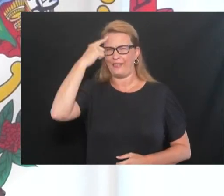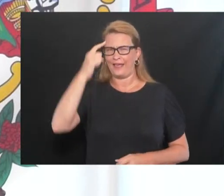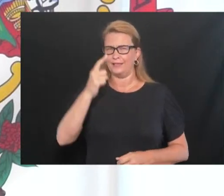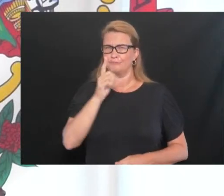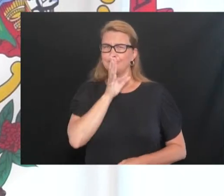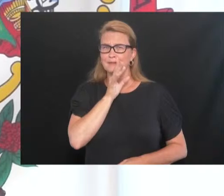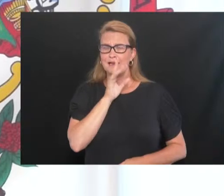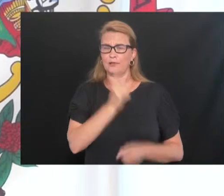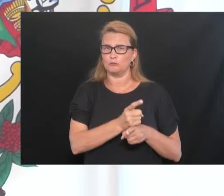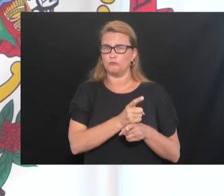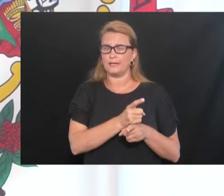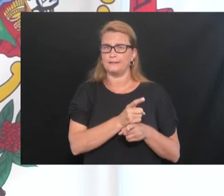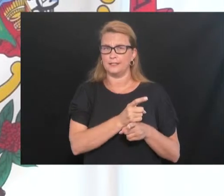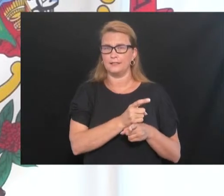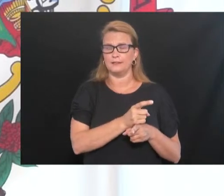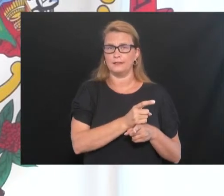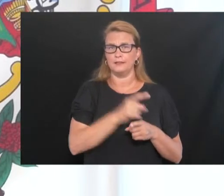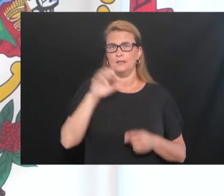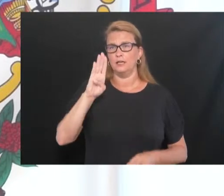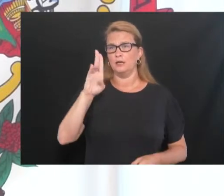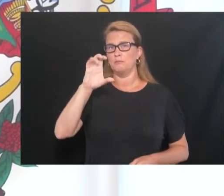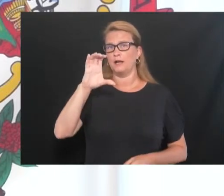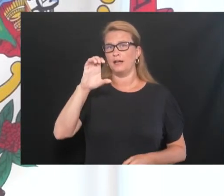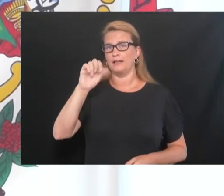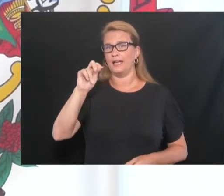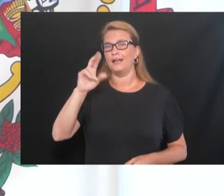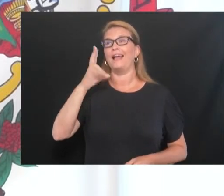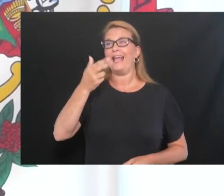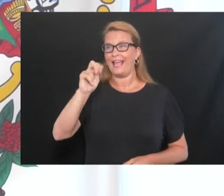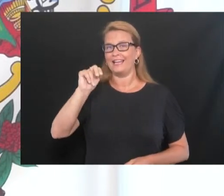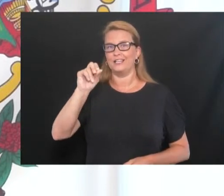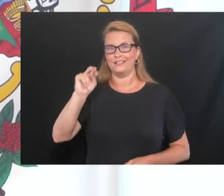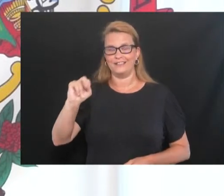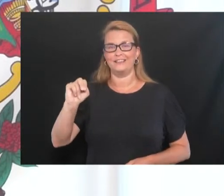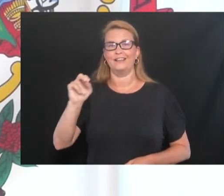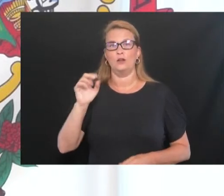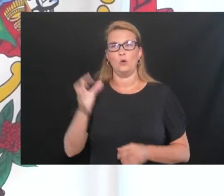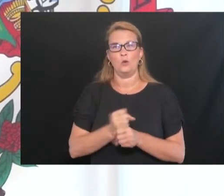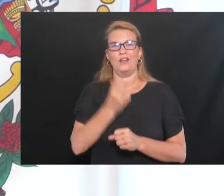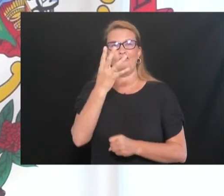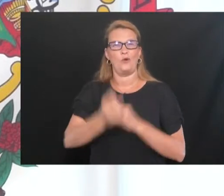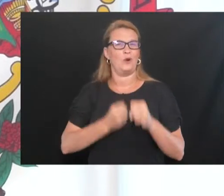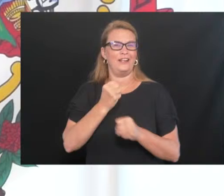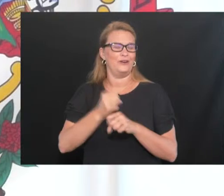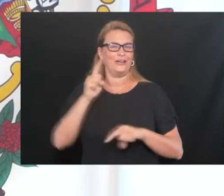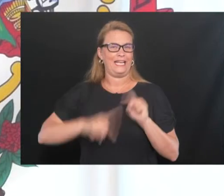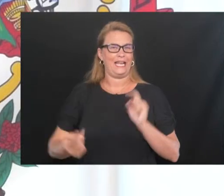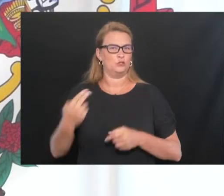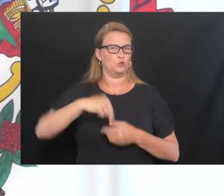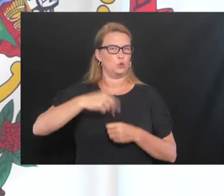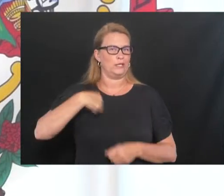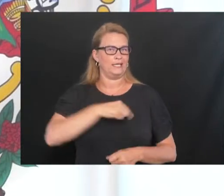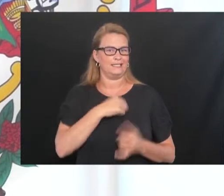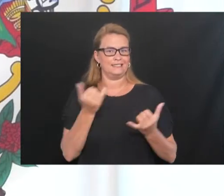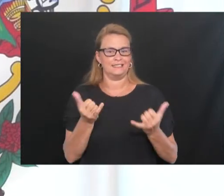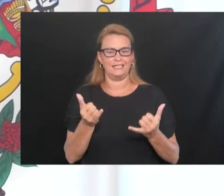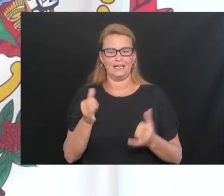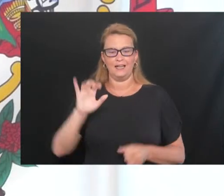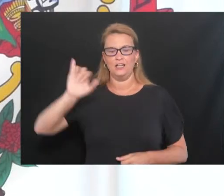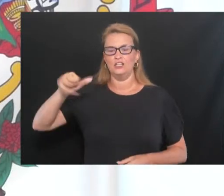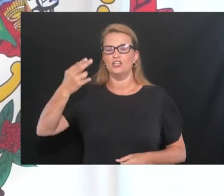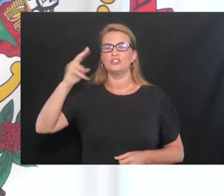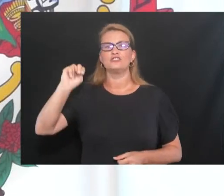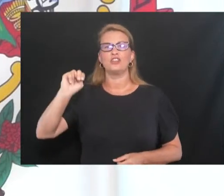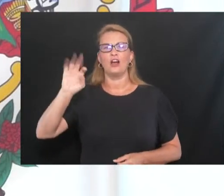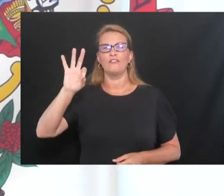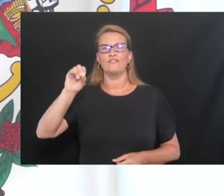correctly, but from Buchanan also won a 4-year scholarship, and he can't be with us today. But John Fox